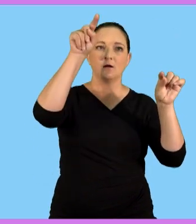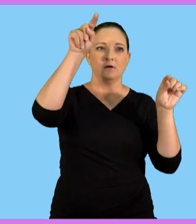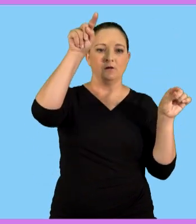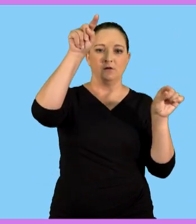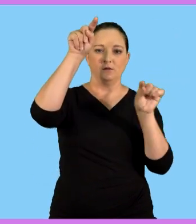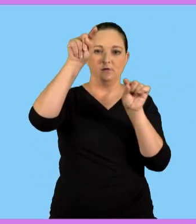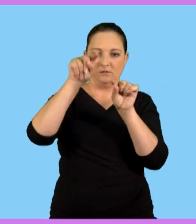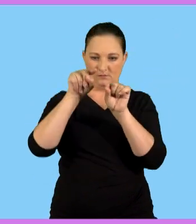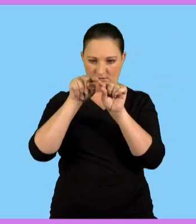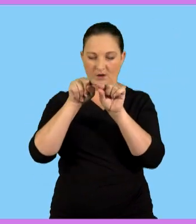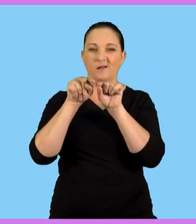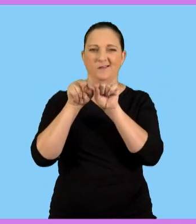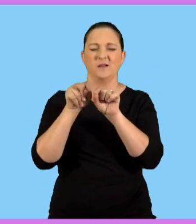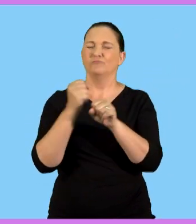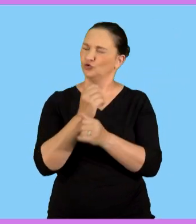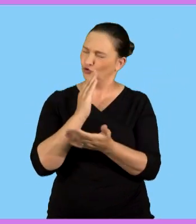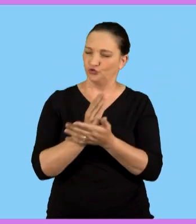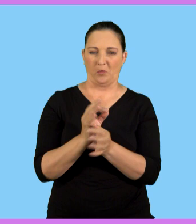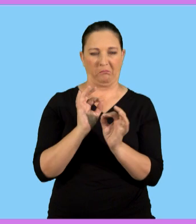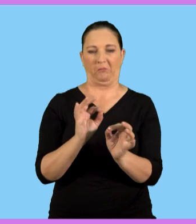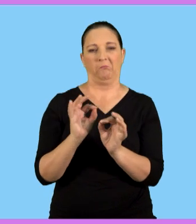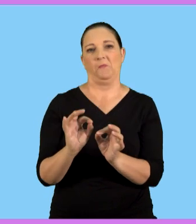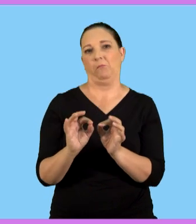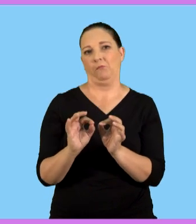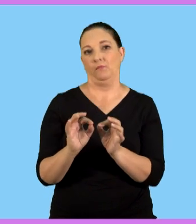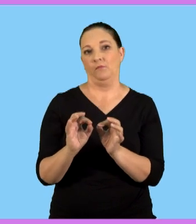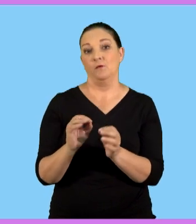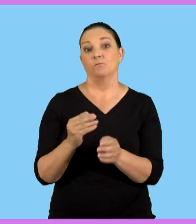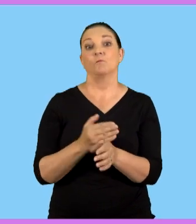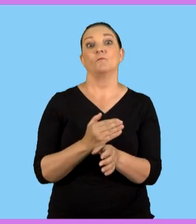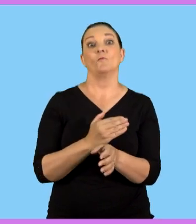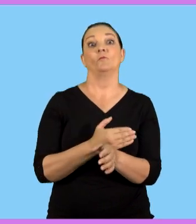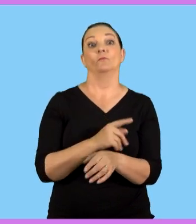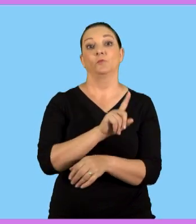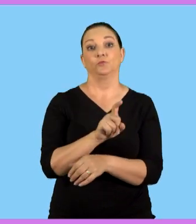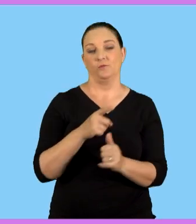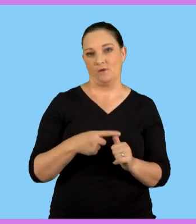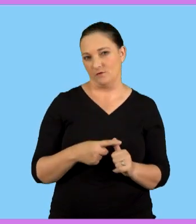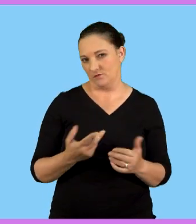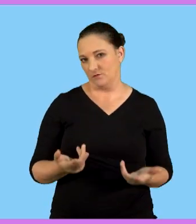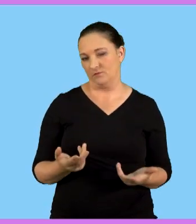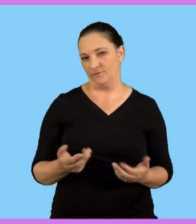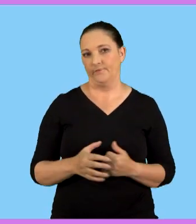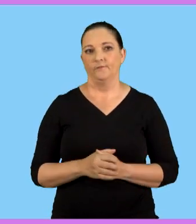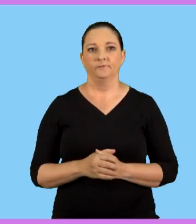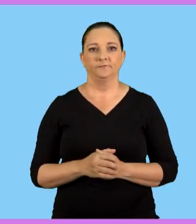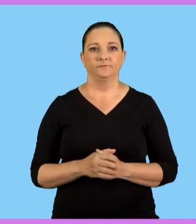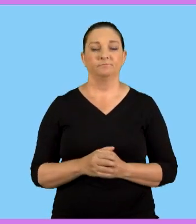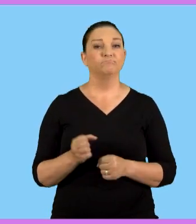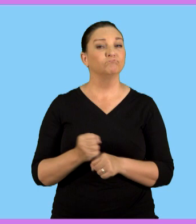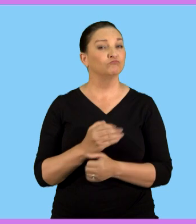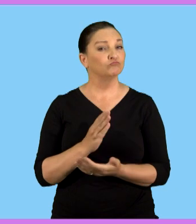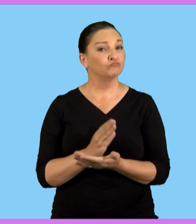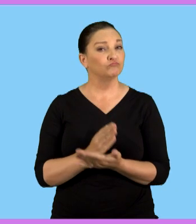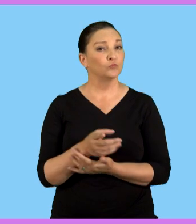they meet. All right, take time, make sure you work with the correct places before you answer the question. Well, what else is important?